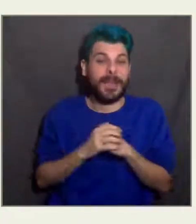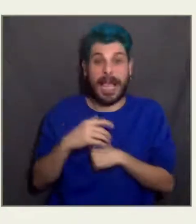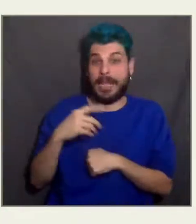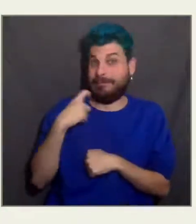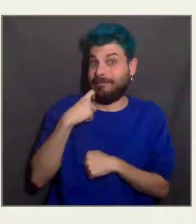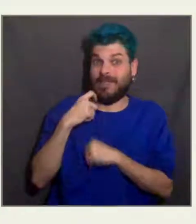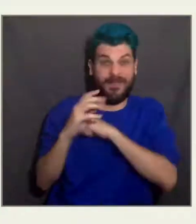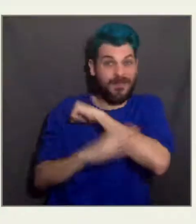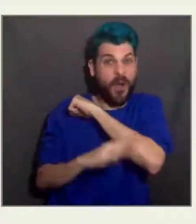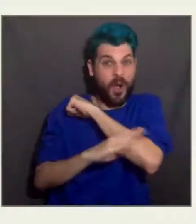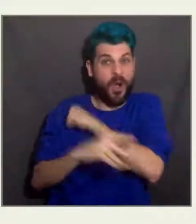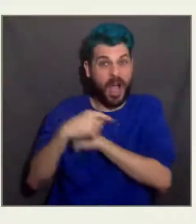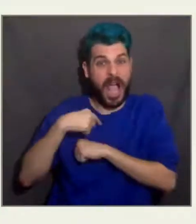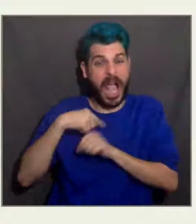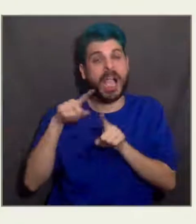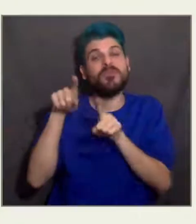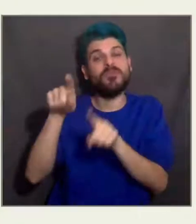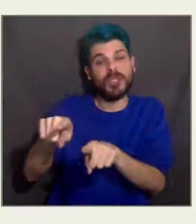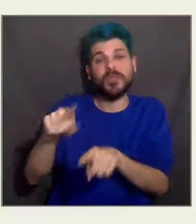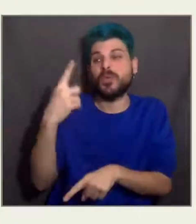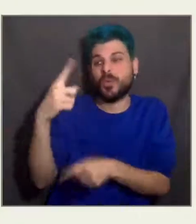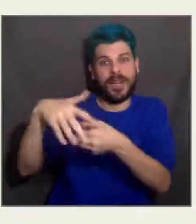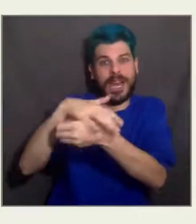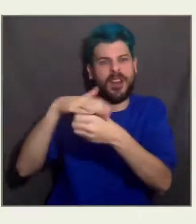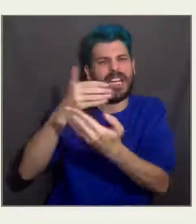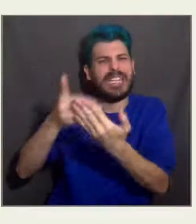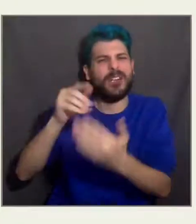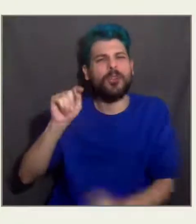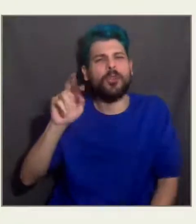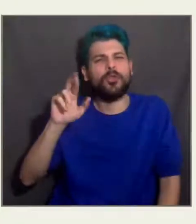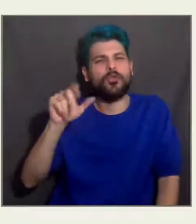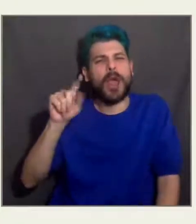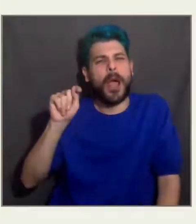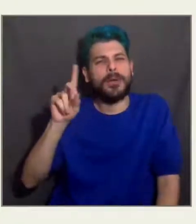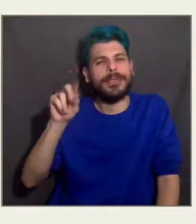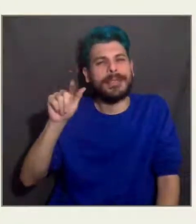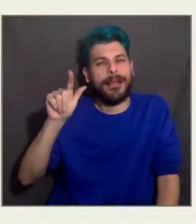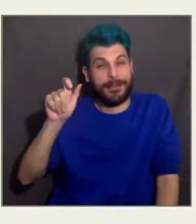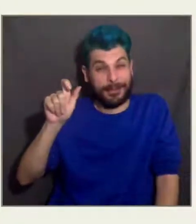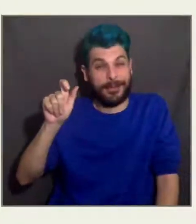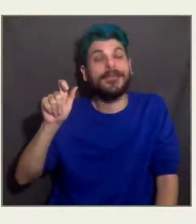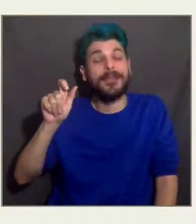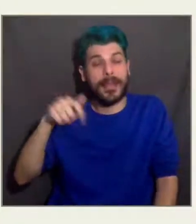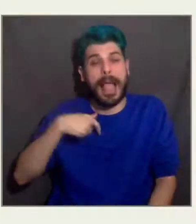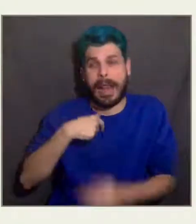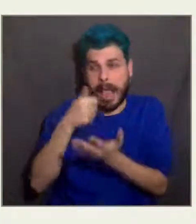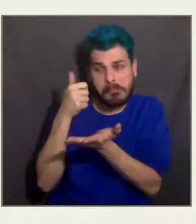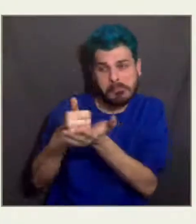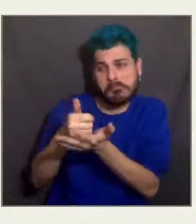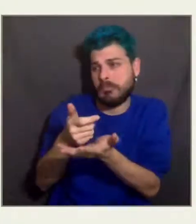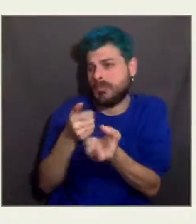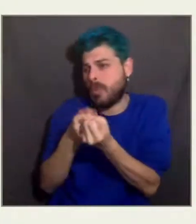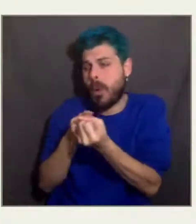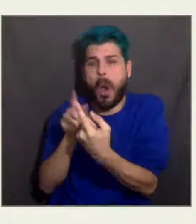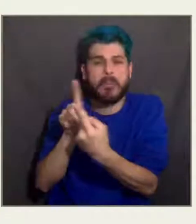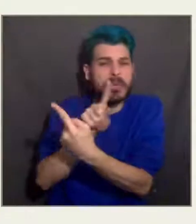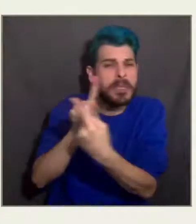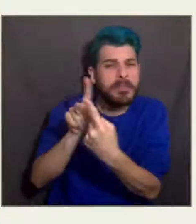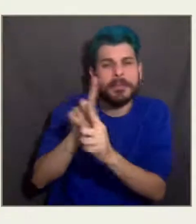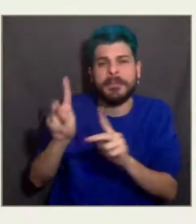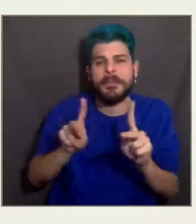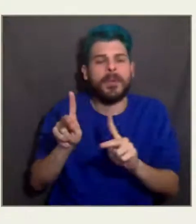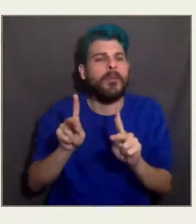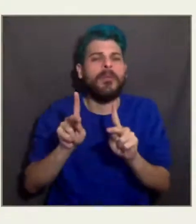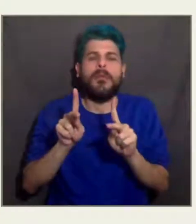to 1,000 acres near Troutdale to help provide cleanup services to people living in that area. I met some really great